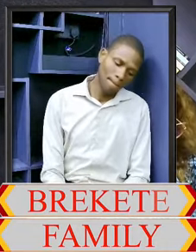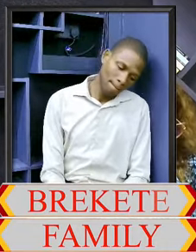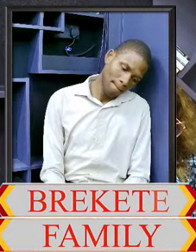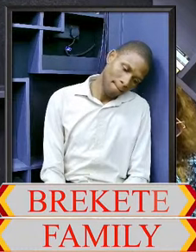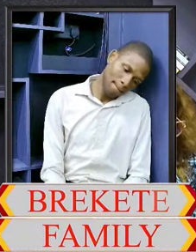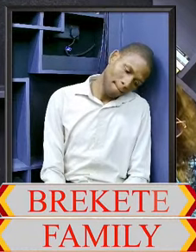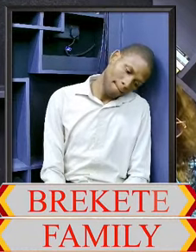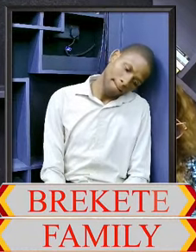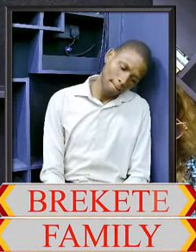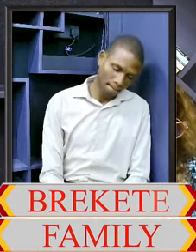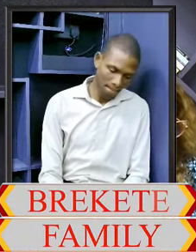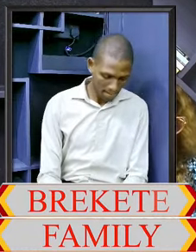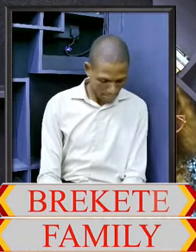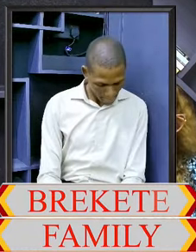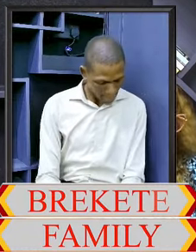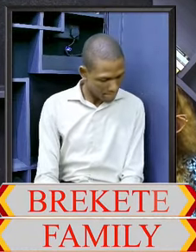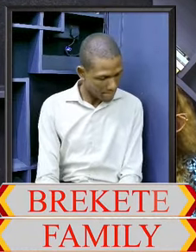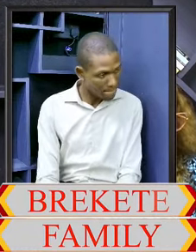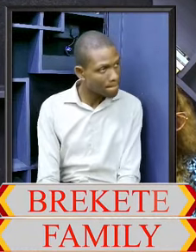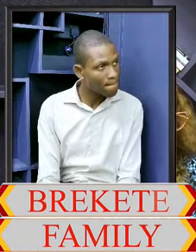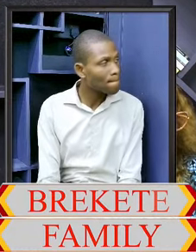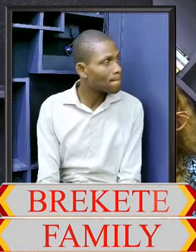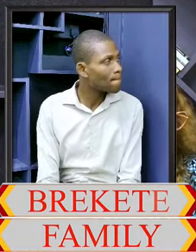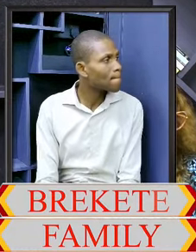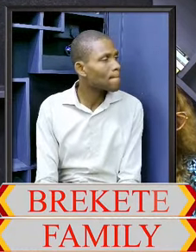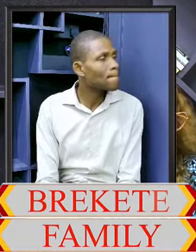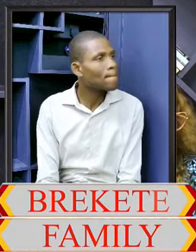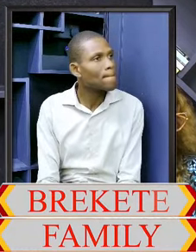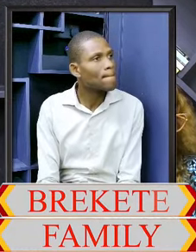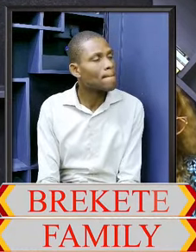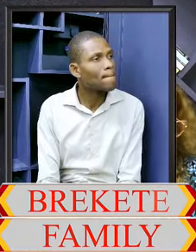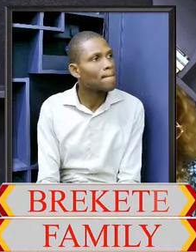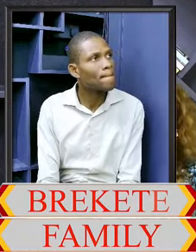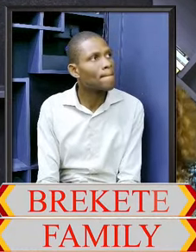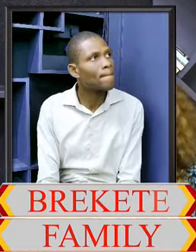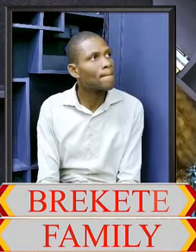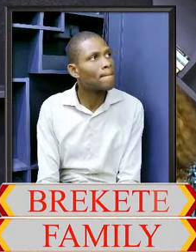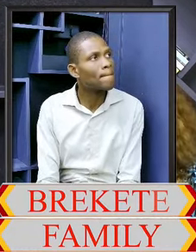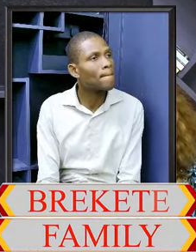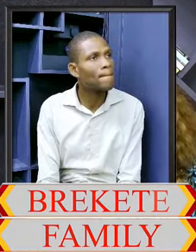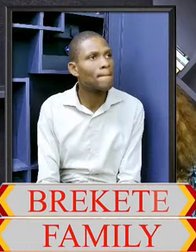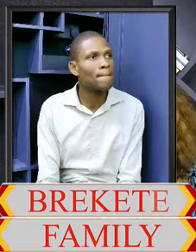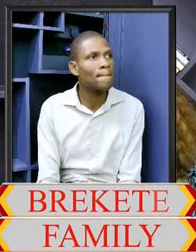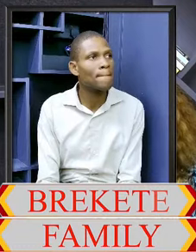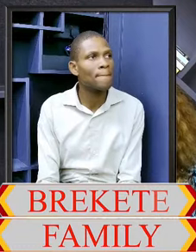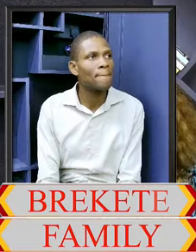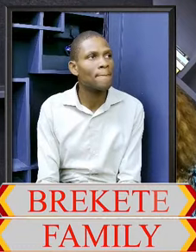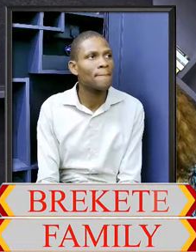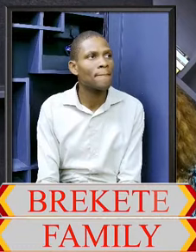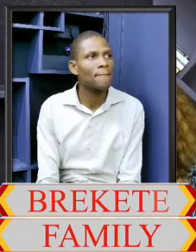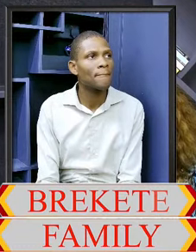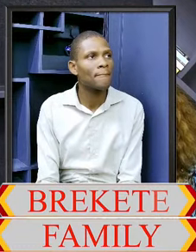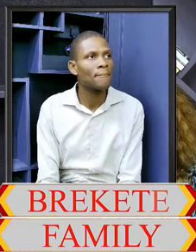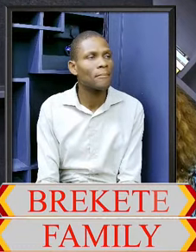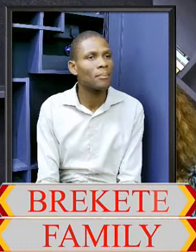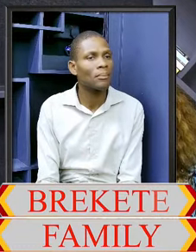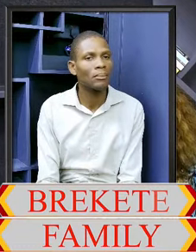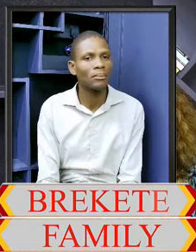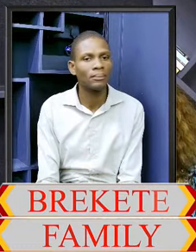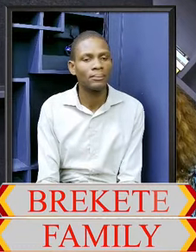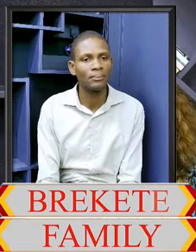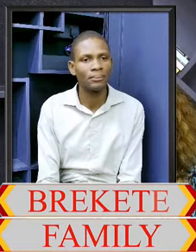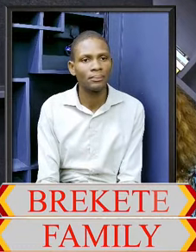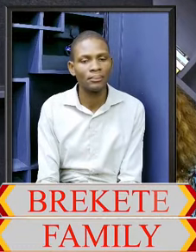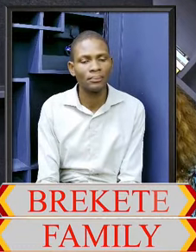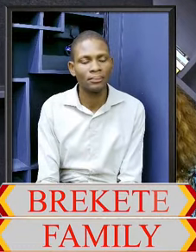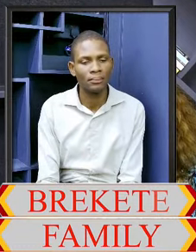Them two, let me tell you, we have their letter. Anything I'm saying, I have the letter of their lawyer. Their lawyer, when